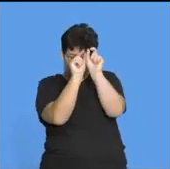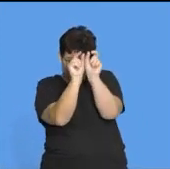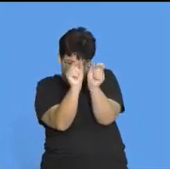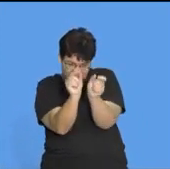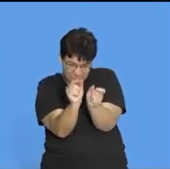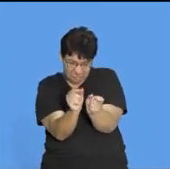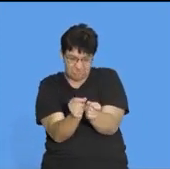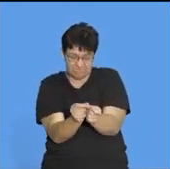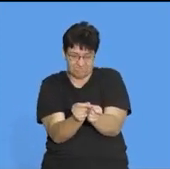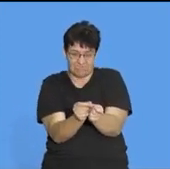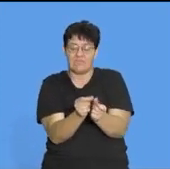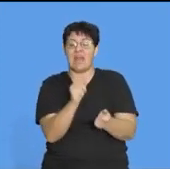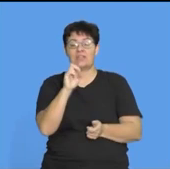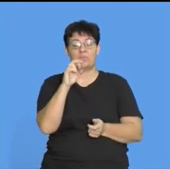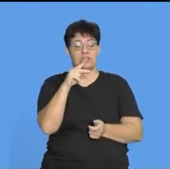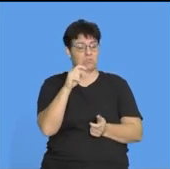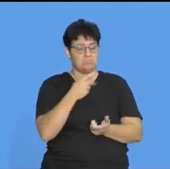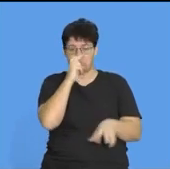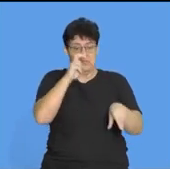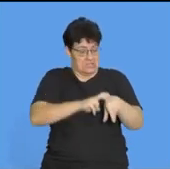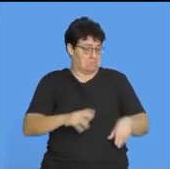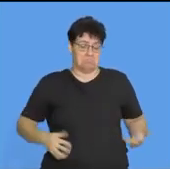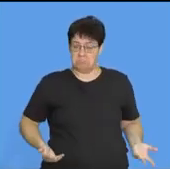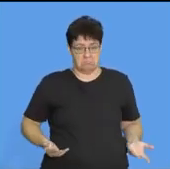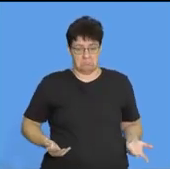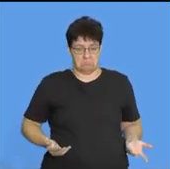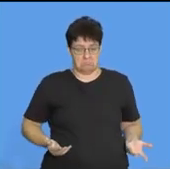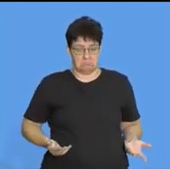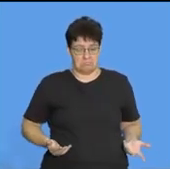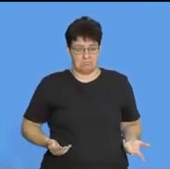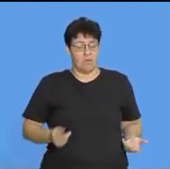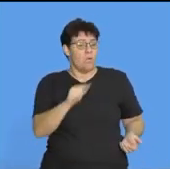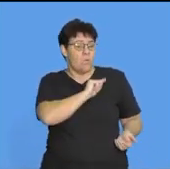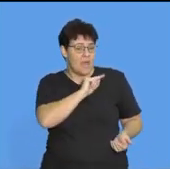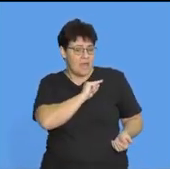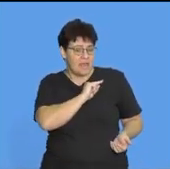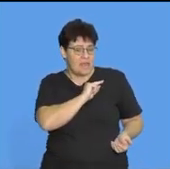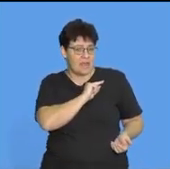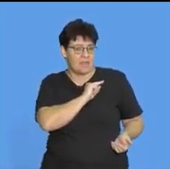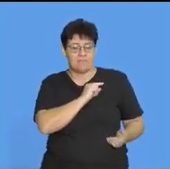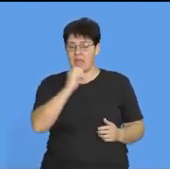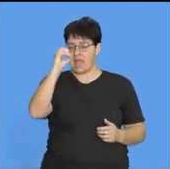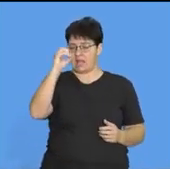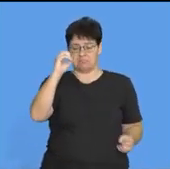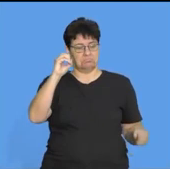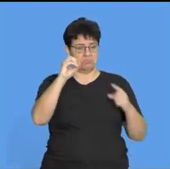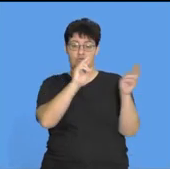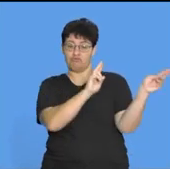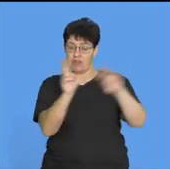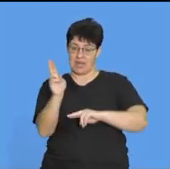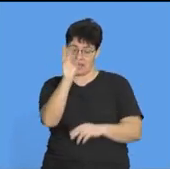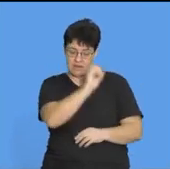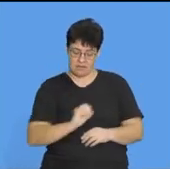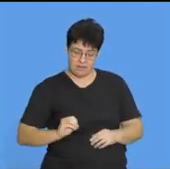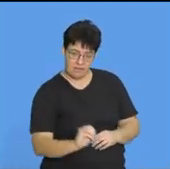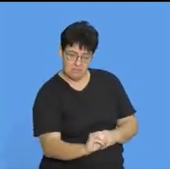the endometrium is not needed for implantation, simply because there is no egg ready for implantation.